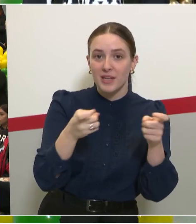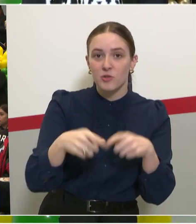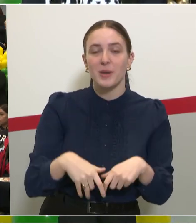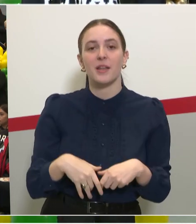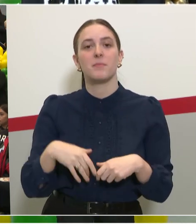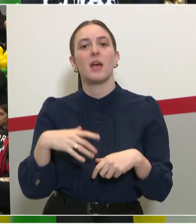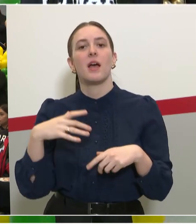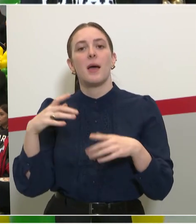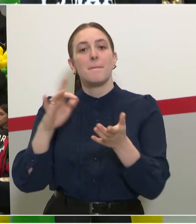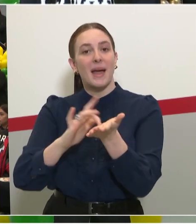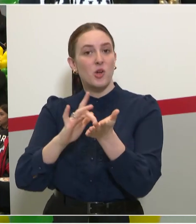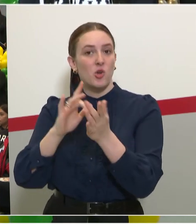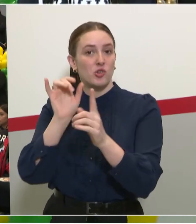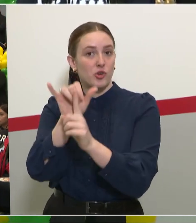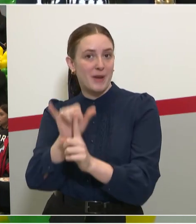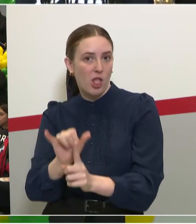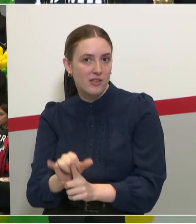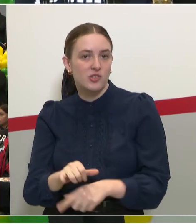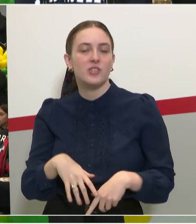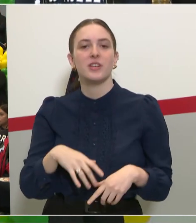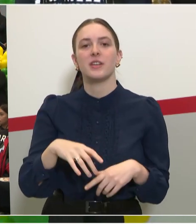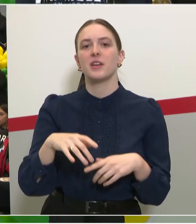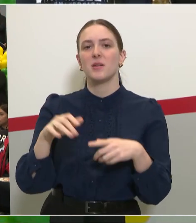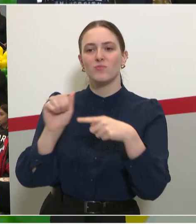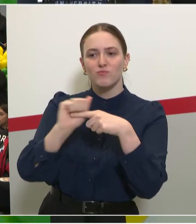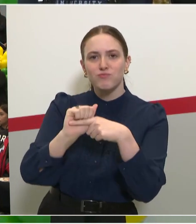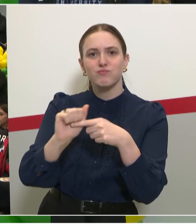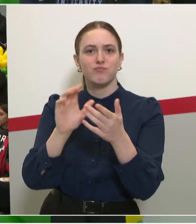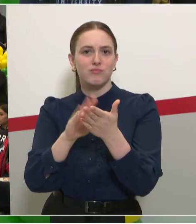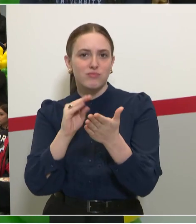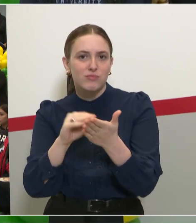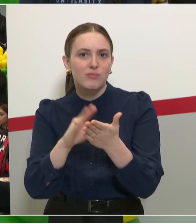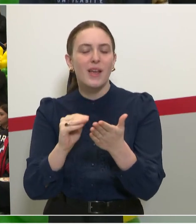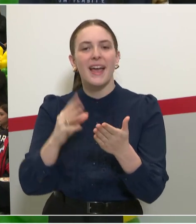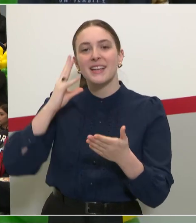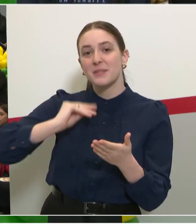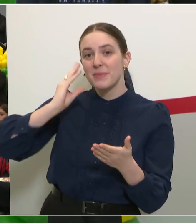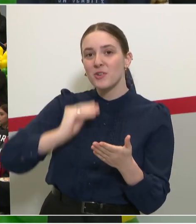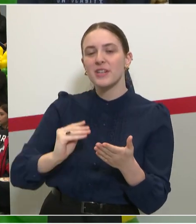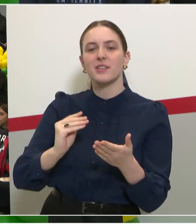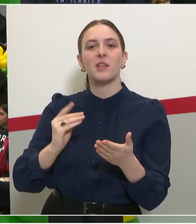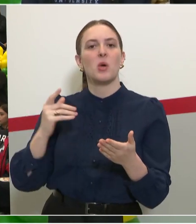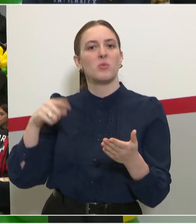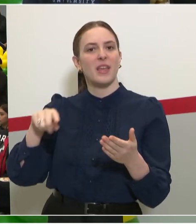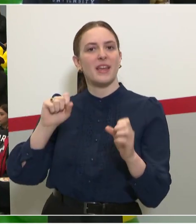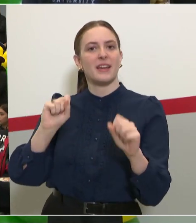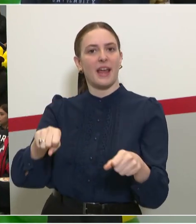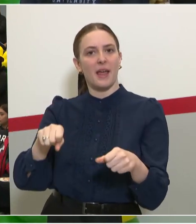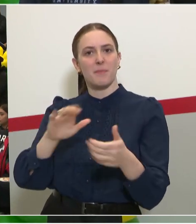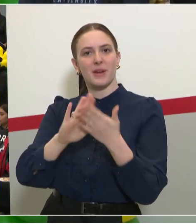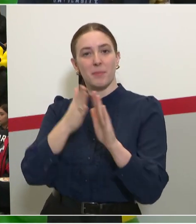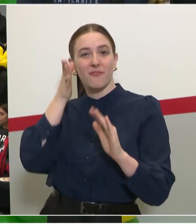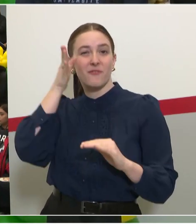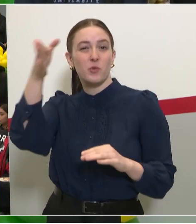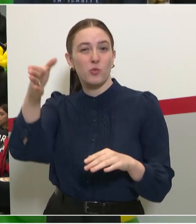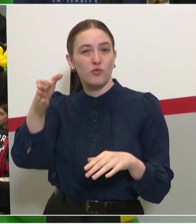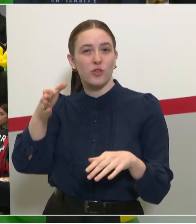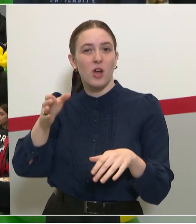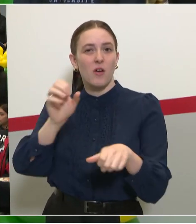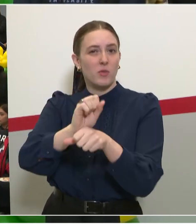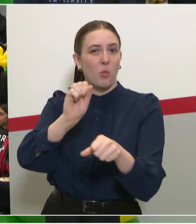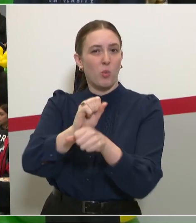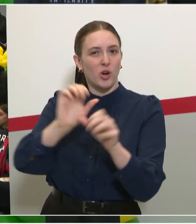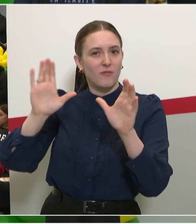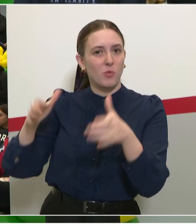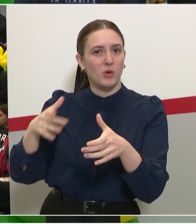terminology, field experience, all to create an environment so that they're the future of the workforce of healthcare